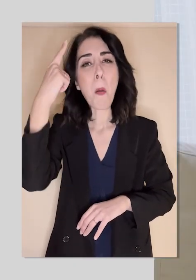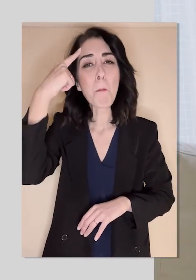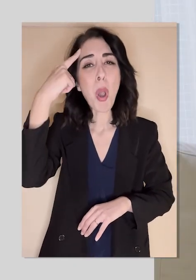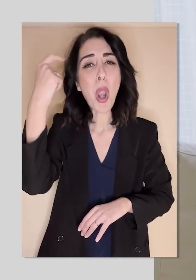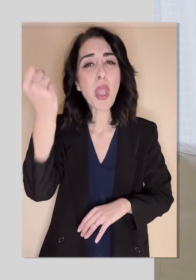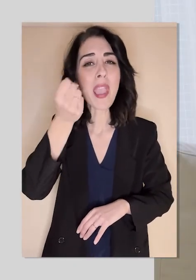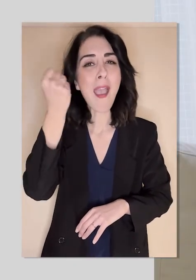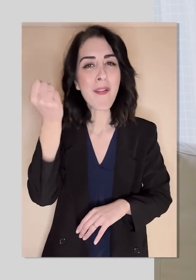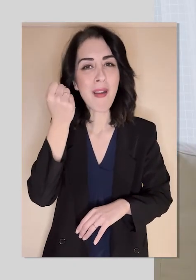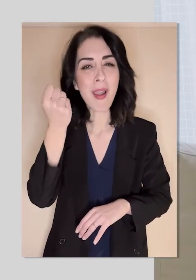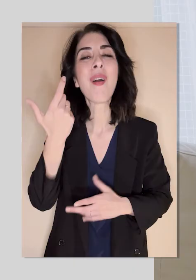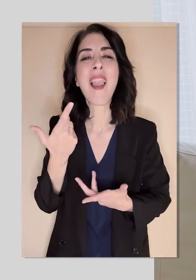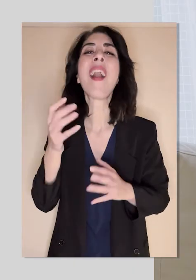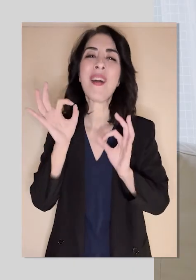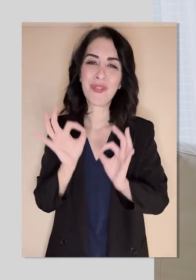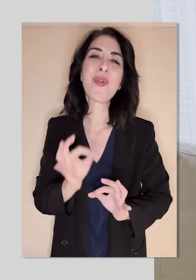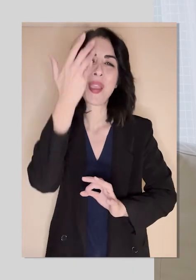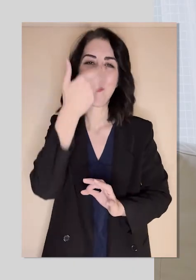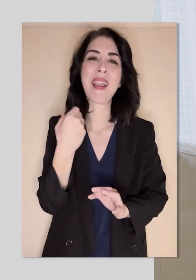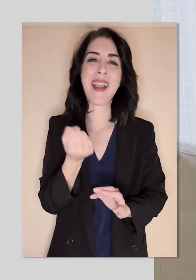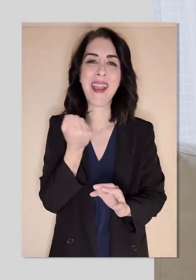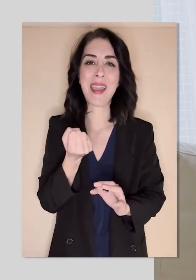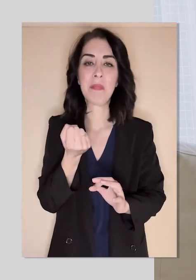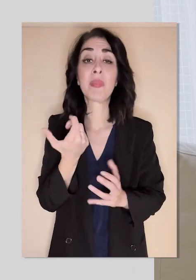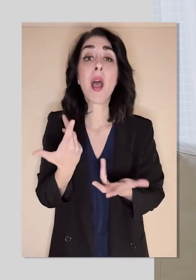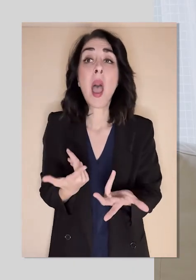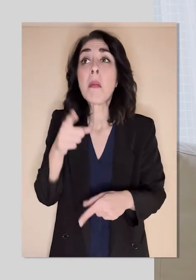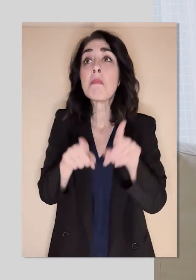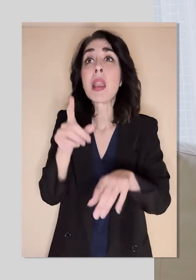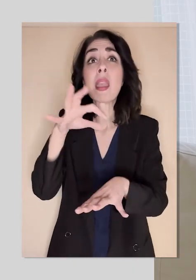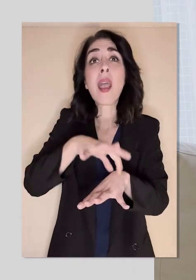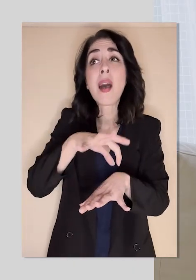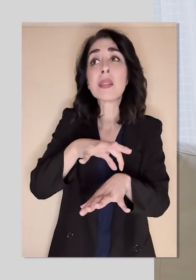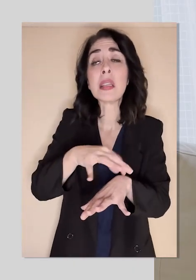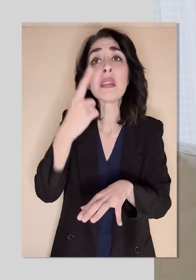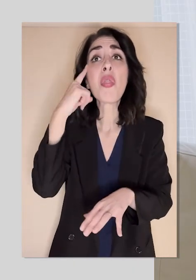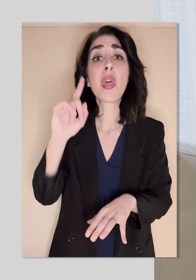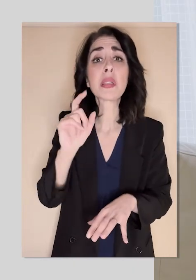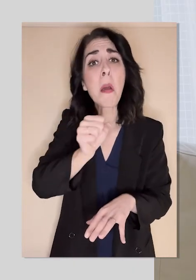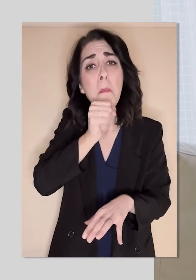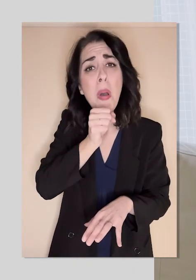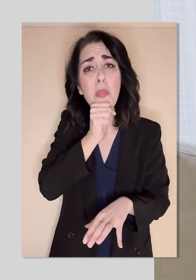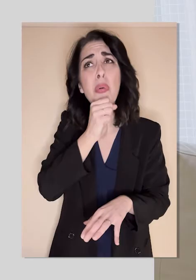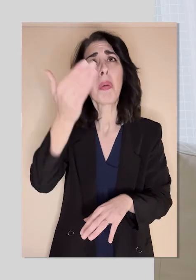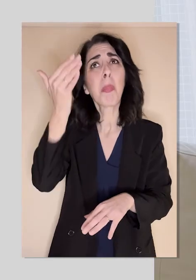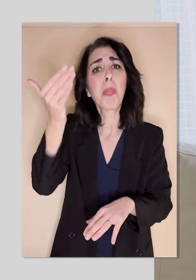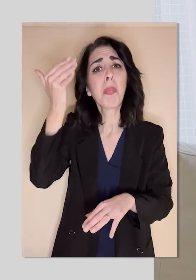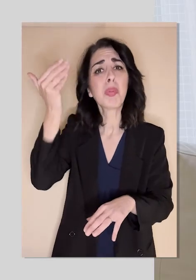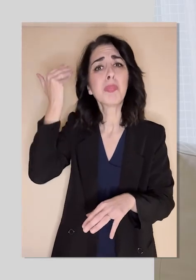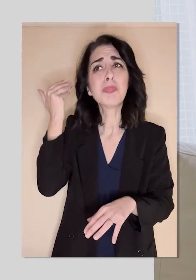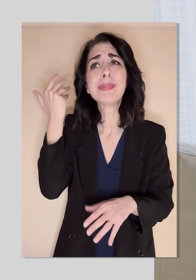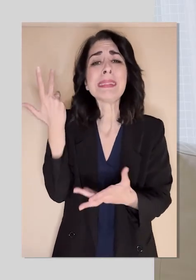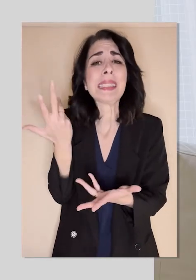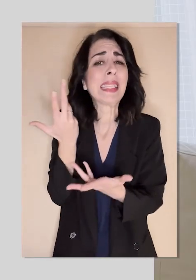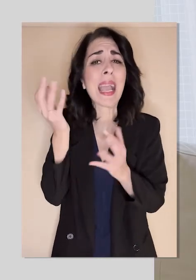might not know their grandparents or what was wrong with them medically. But most of the time we get a history